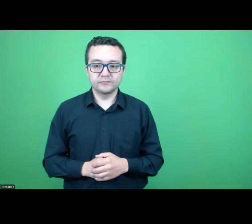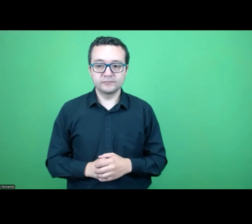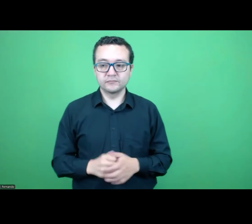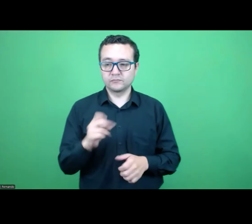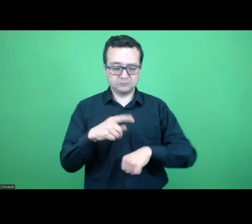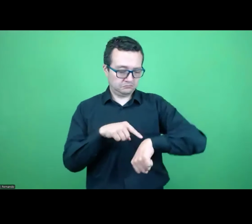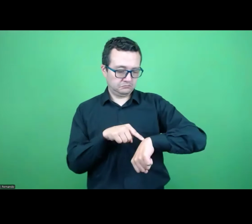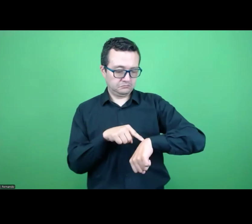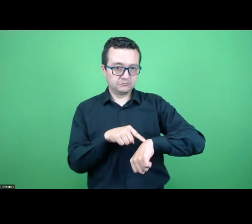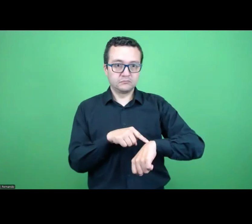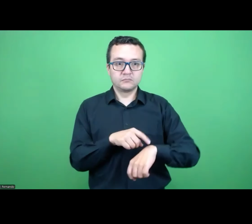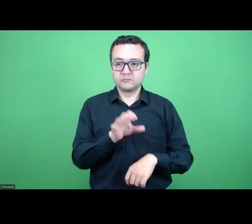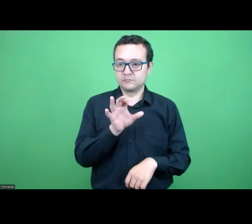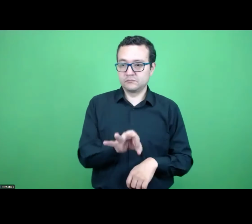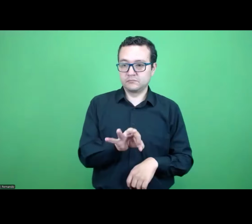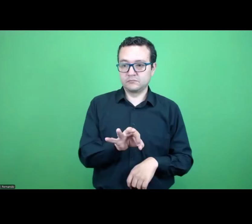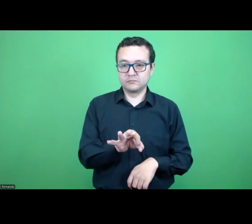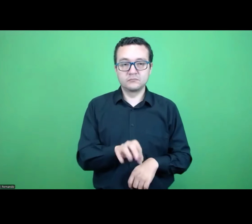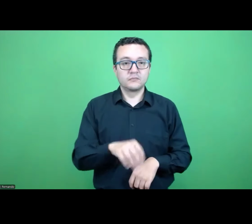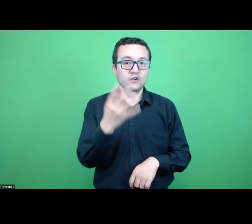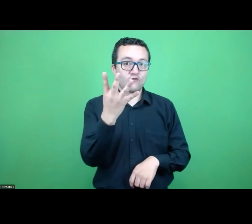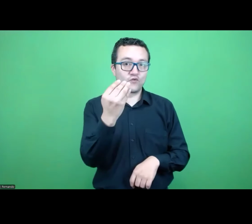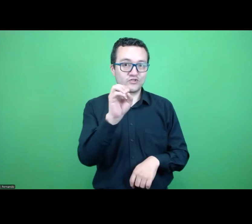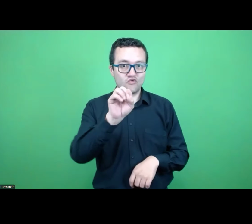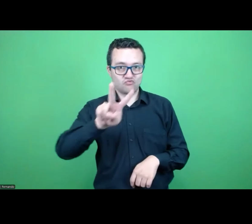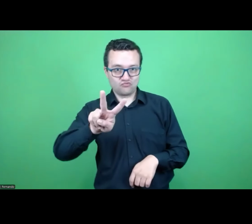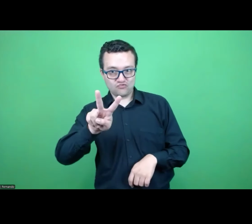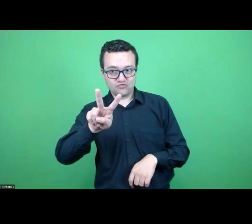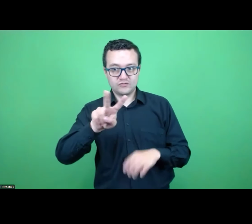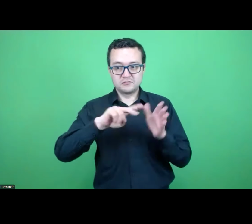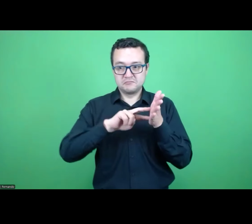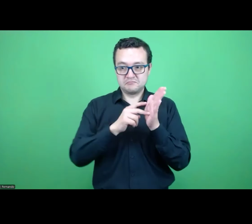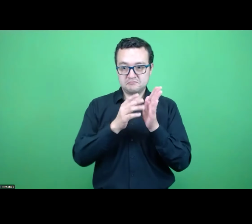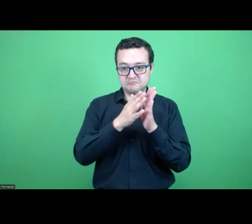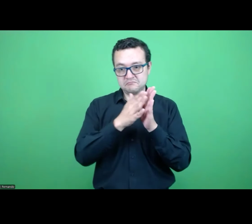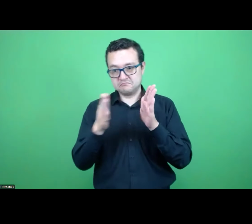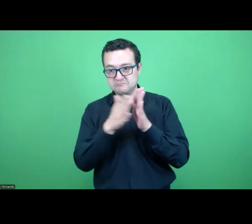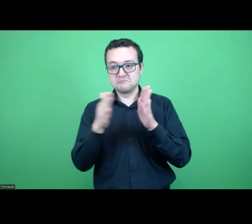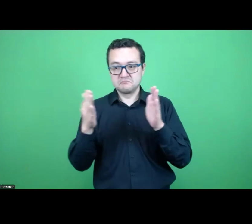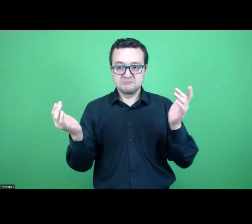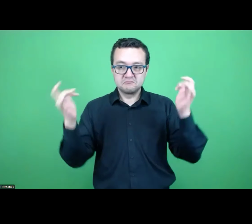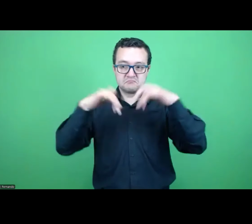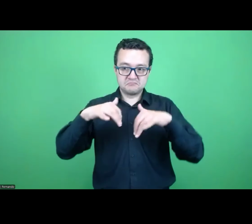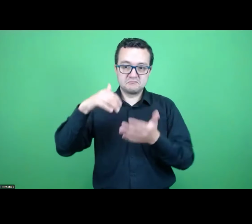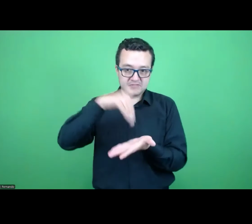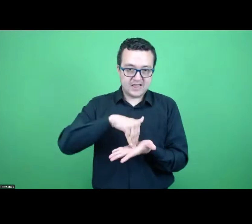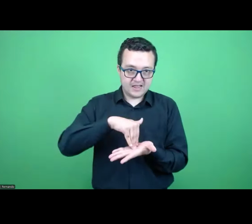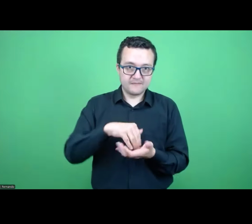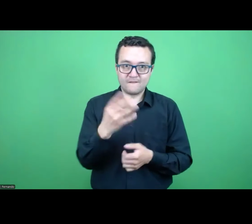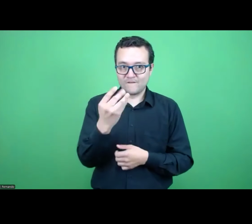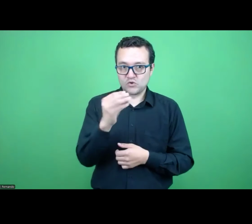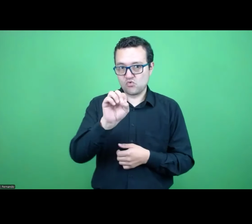helps for everyone else. Thanks so much, Erica. Actually, and I'm sorry about this. Unluckily, due to the volume